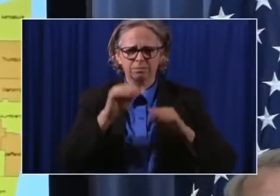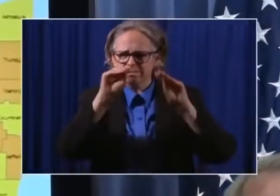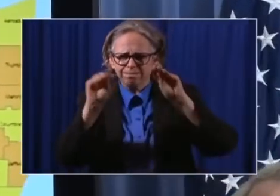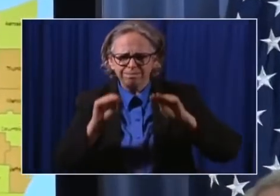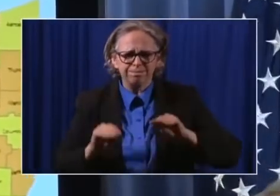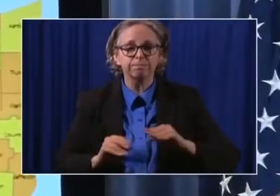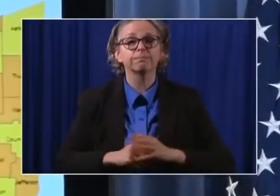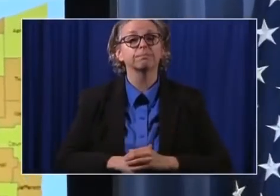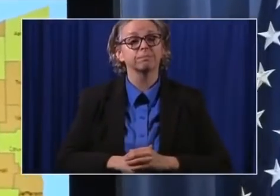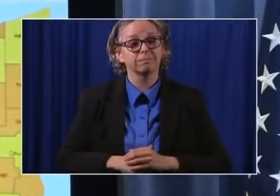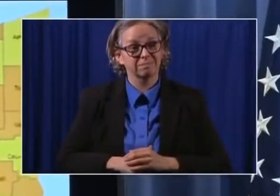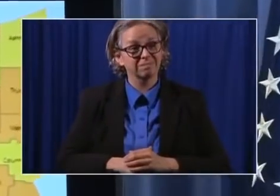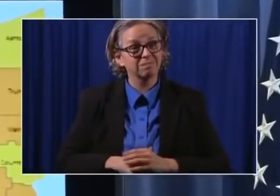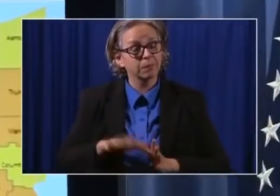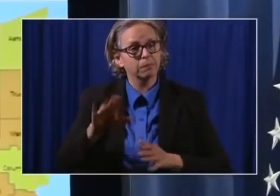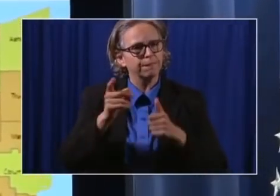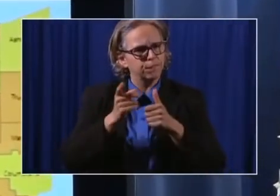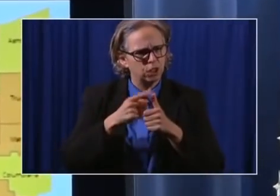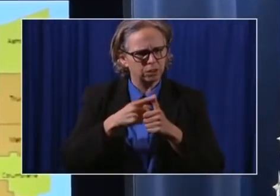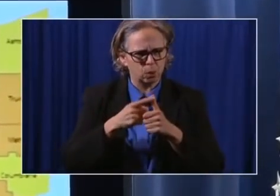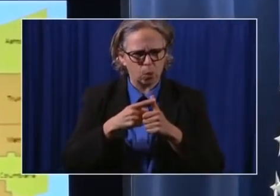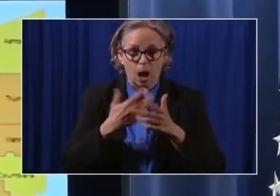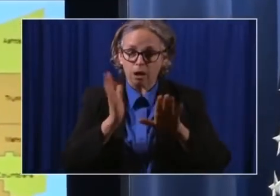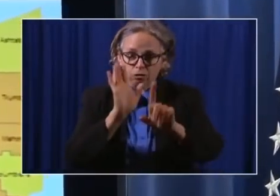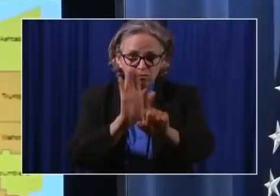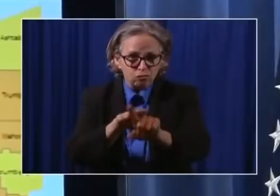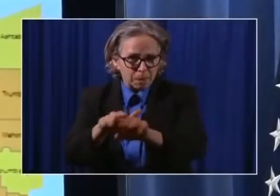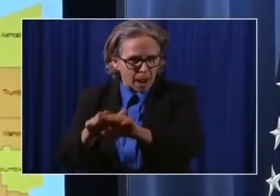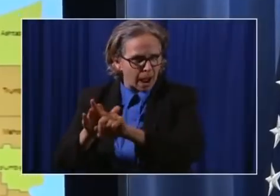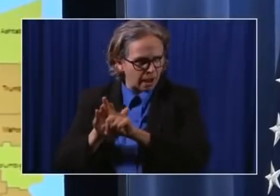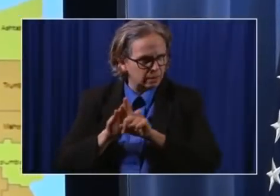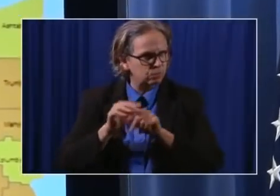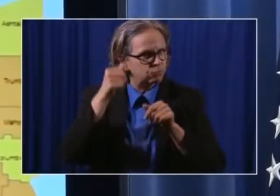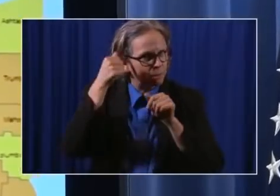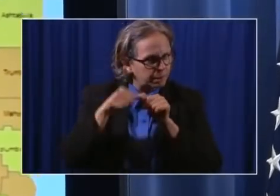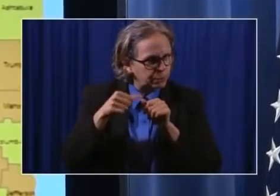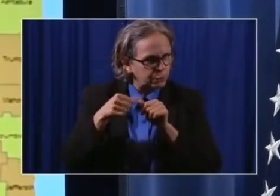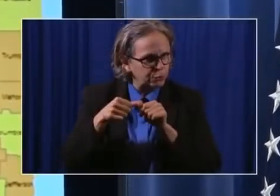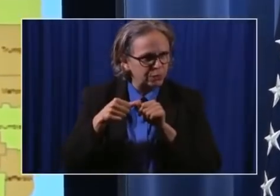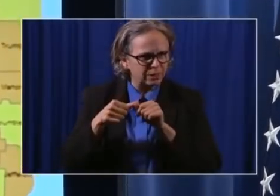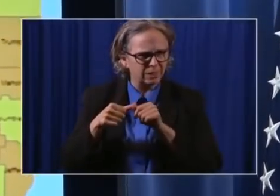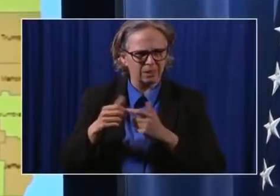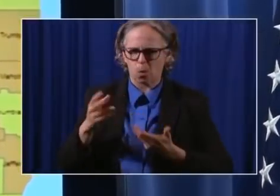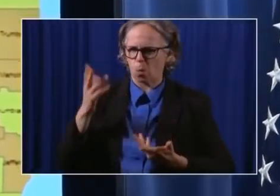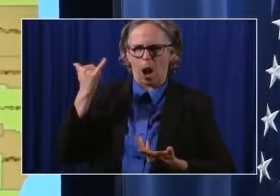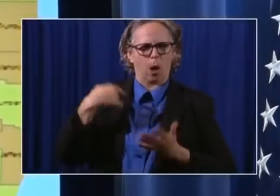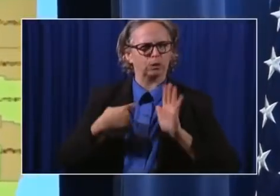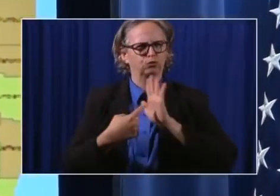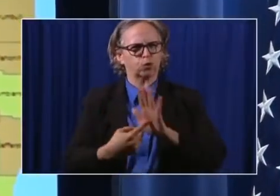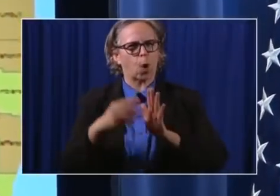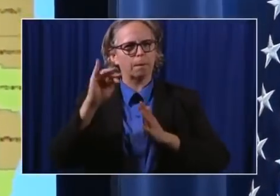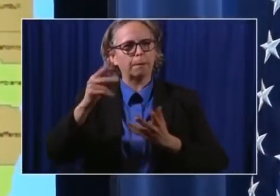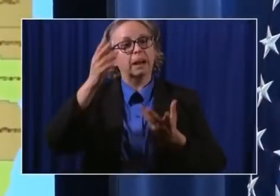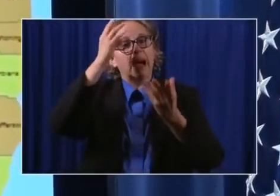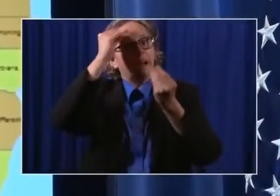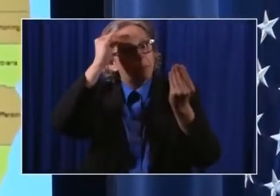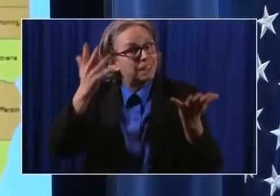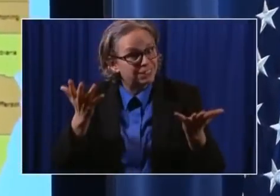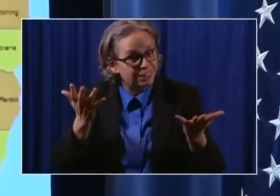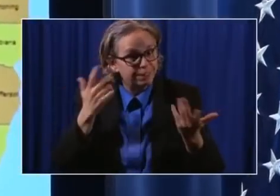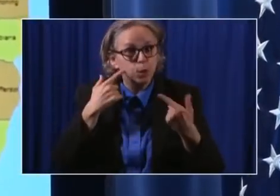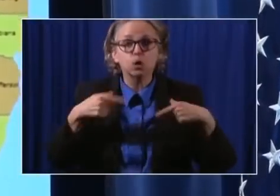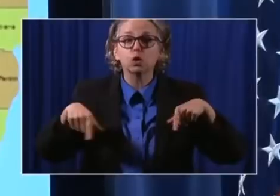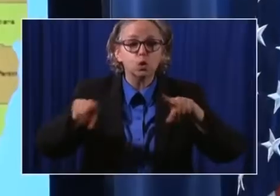by kind of reminding all of us that the purpose of this map is to inform people in the county of what is